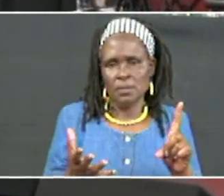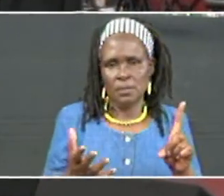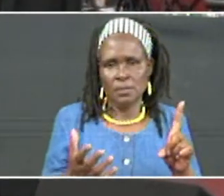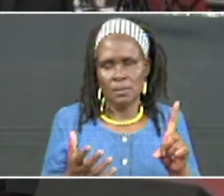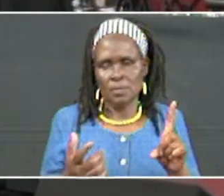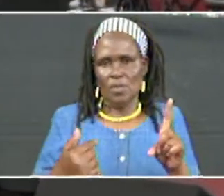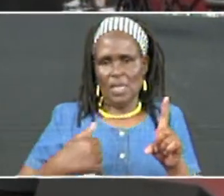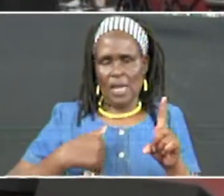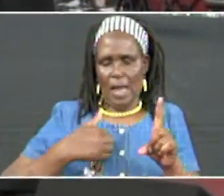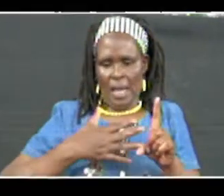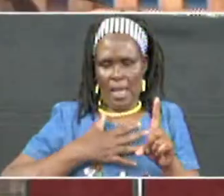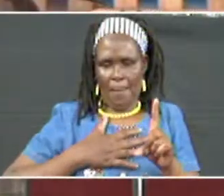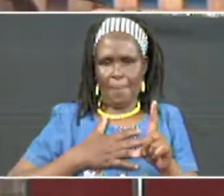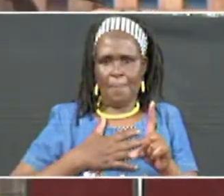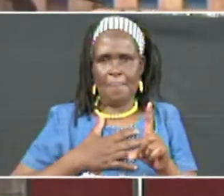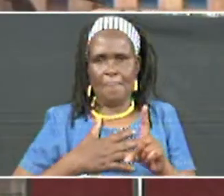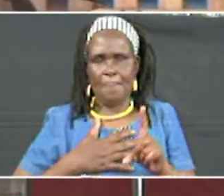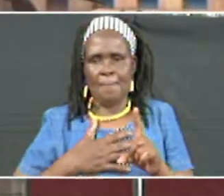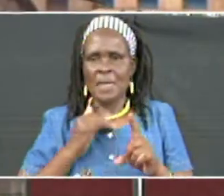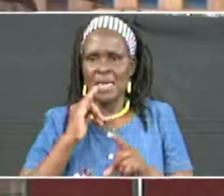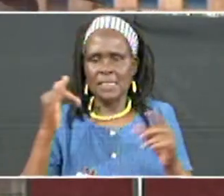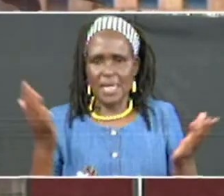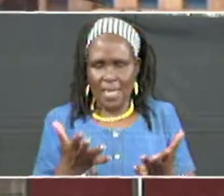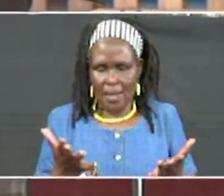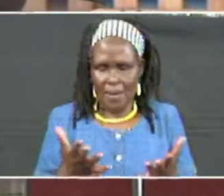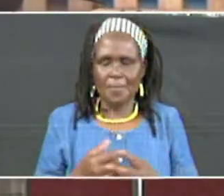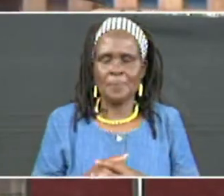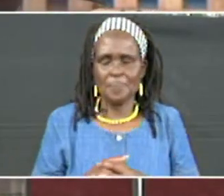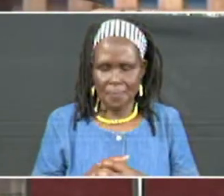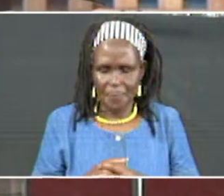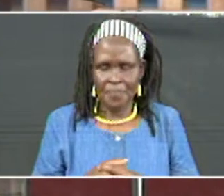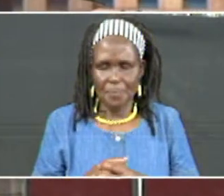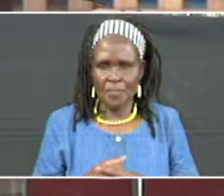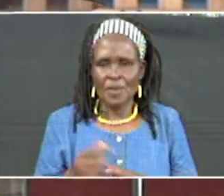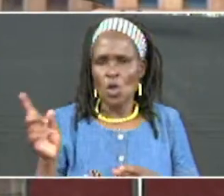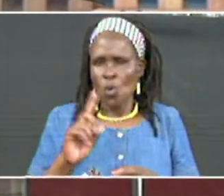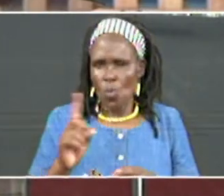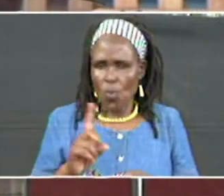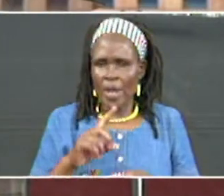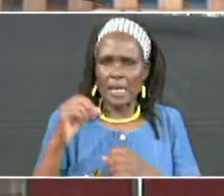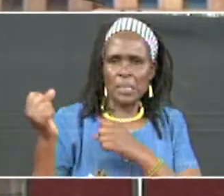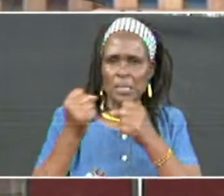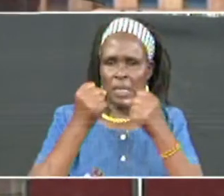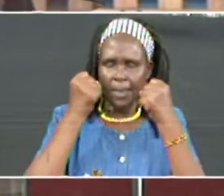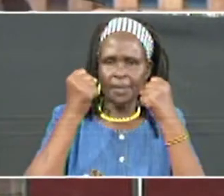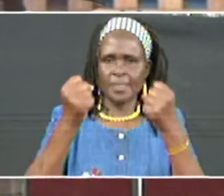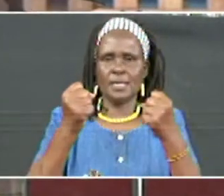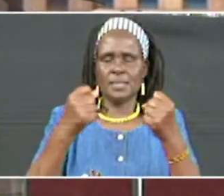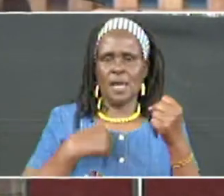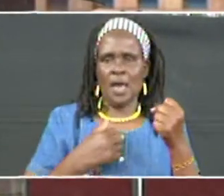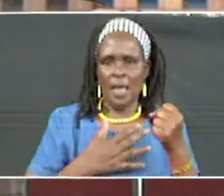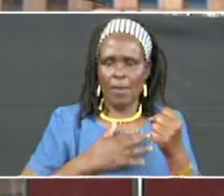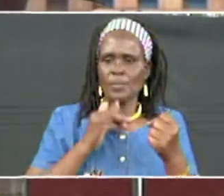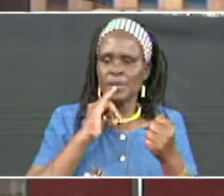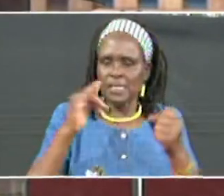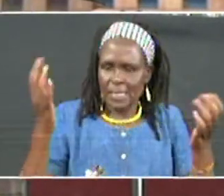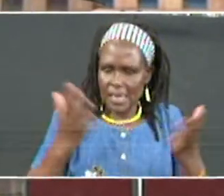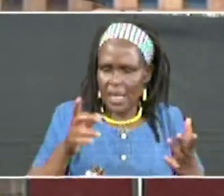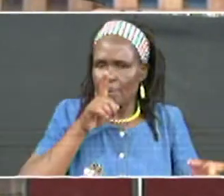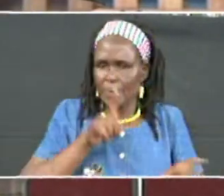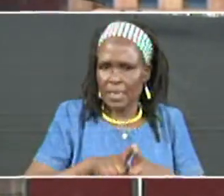I am is here. When the great I am is here, brothers and sisters,